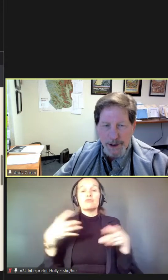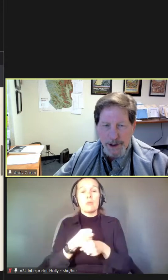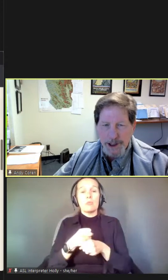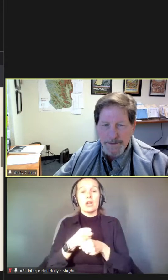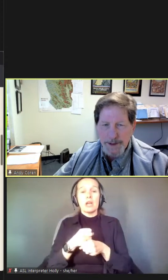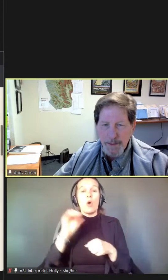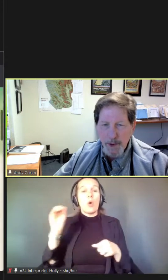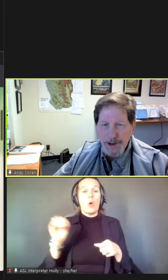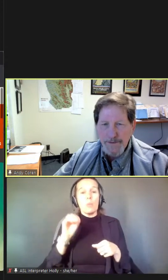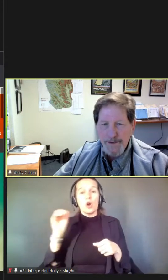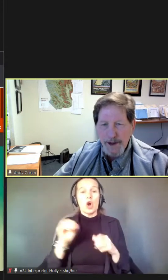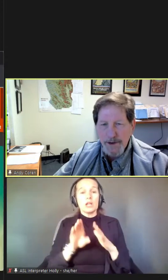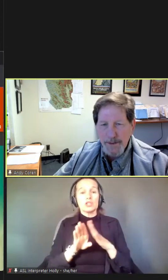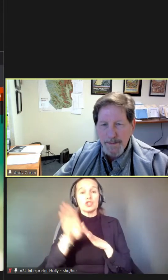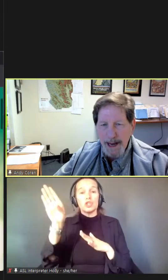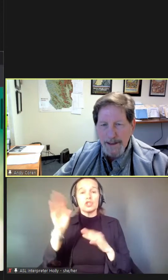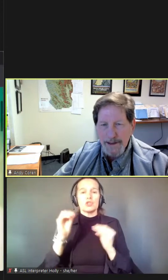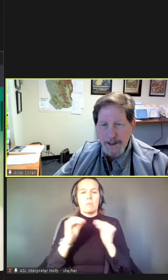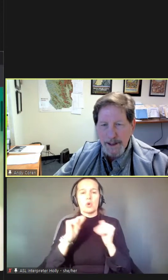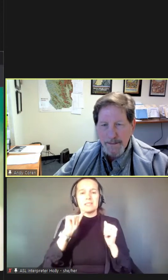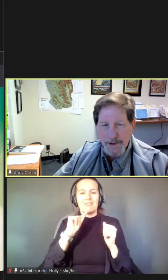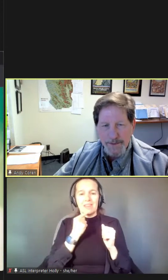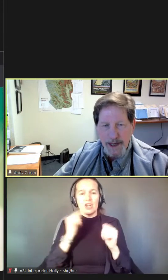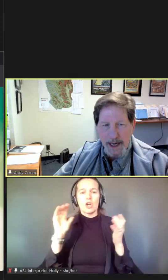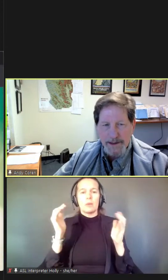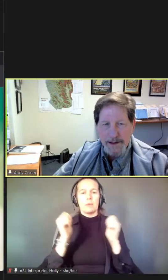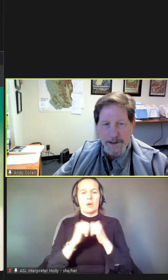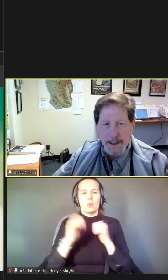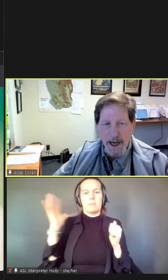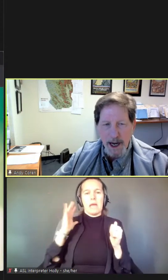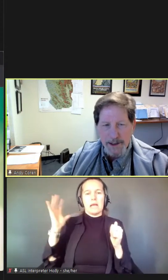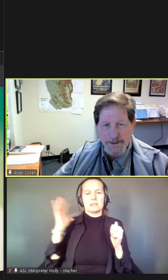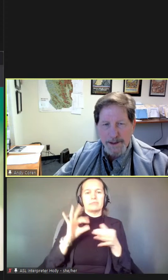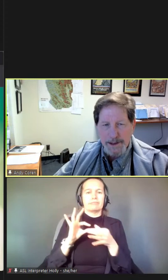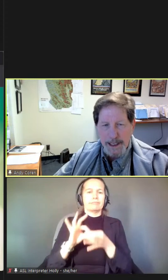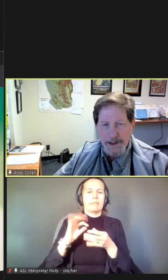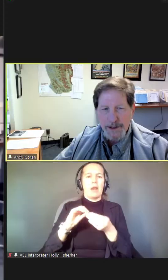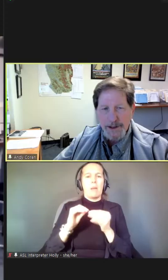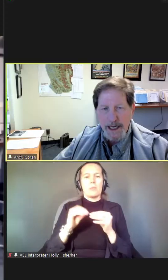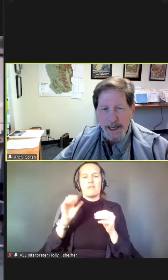Omicron surge has been more severe than past in numbers of cases,